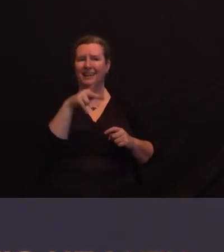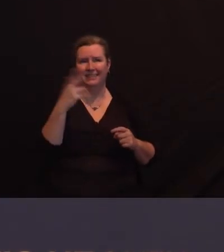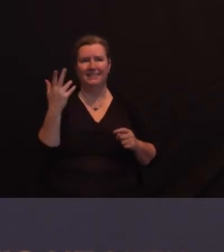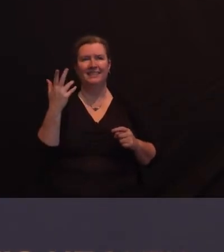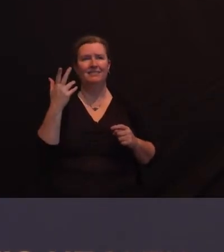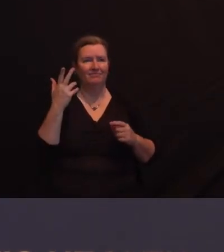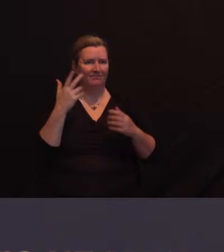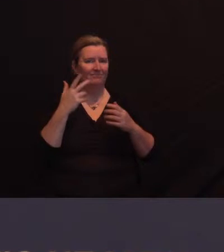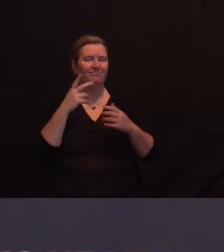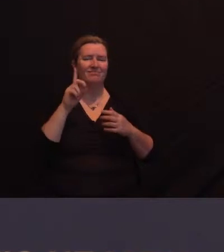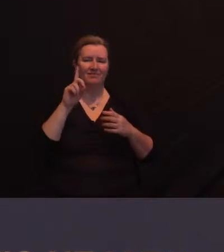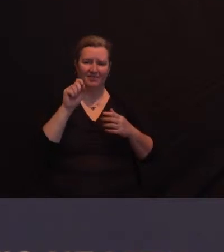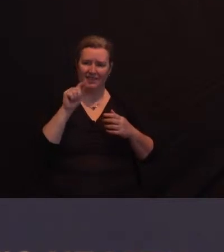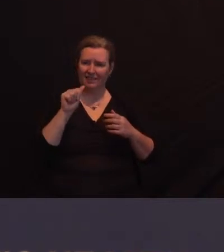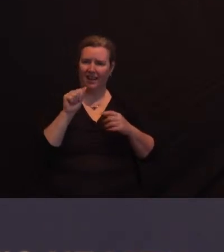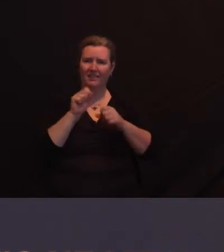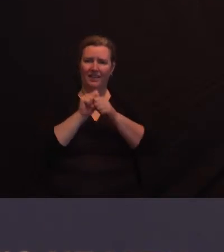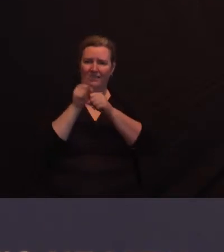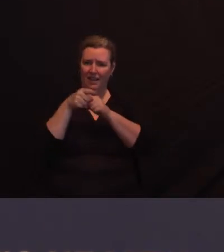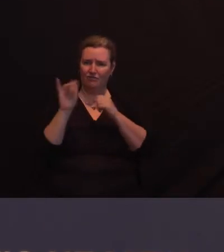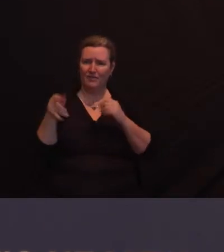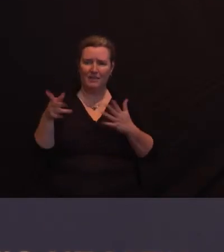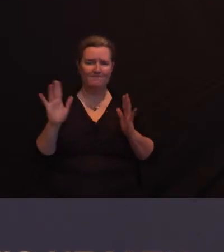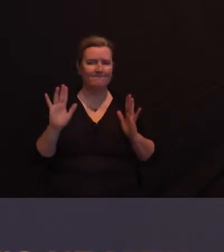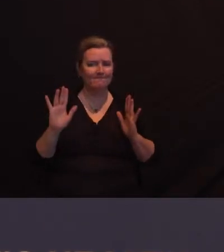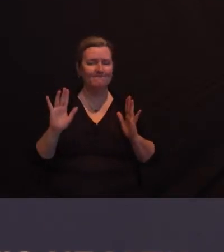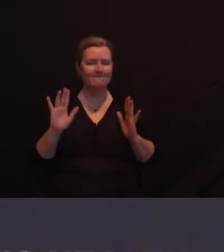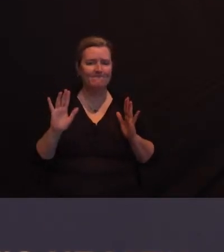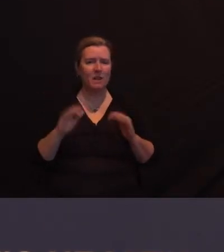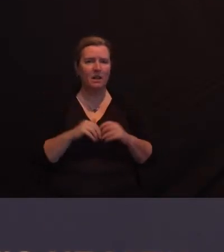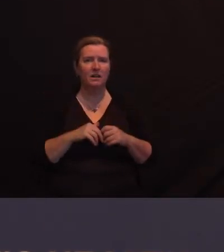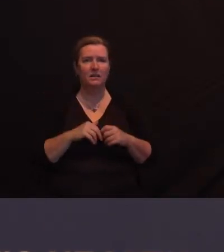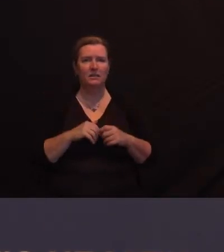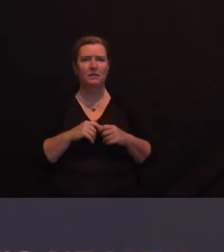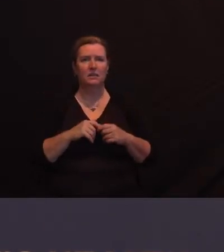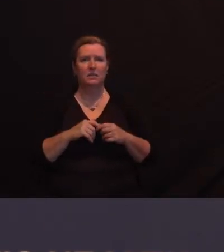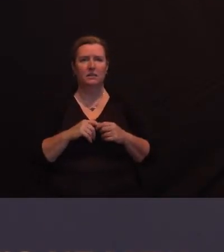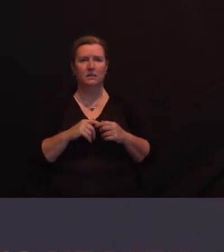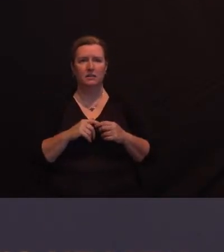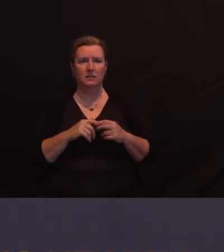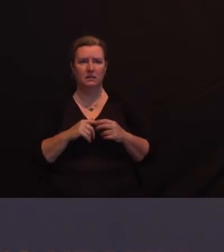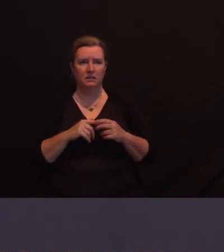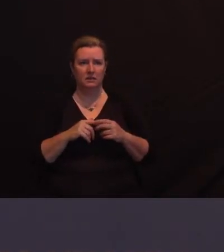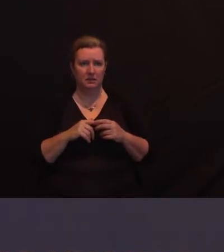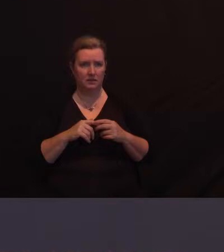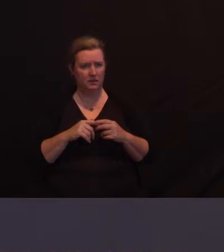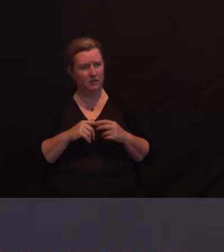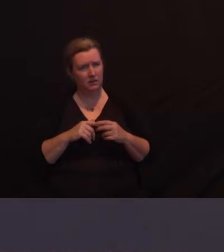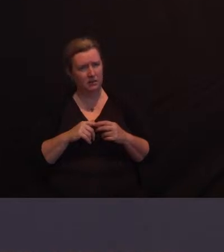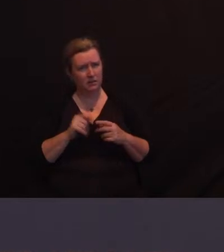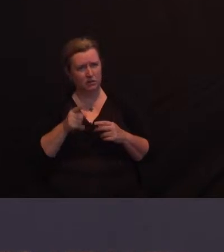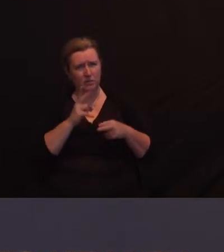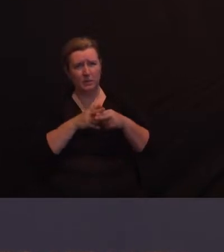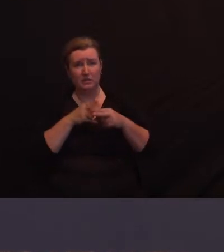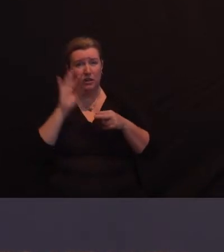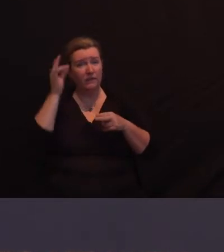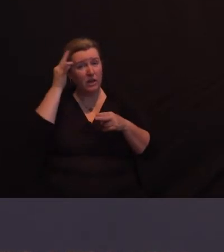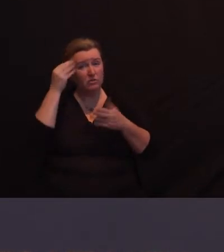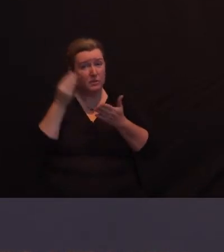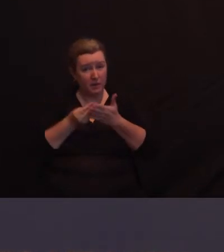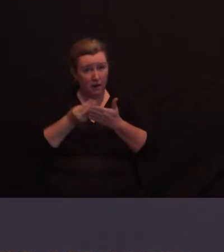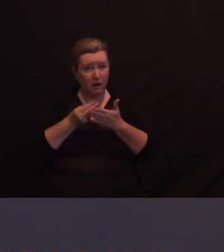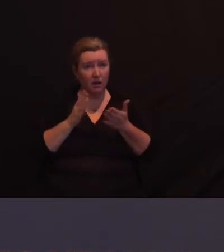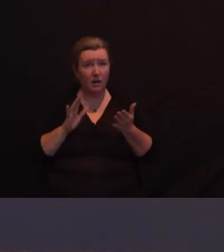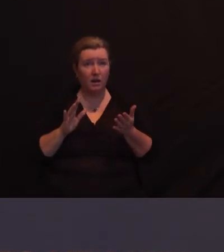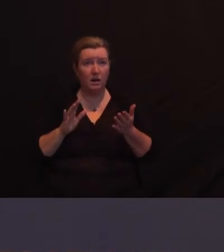mix based on what we're looking at in terms of modeling, et cetera. Federal funding, I suspect you're going to see